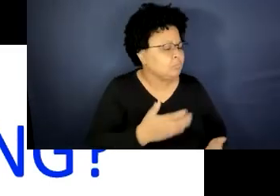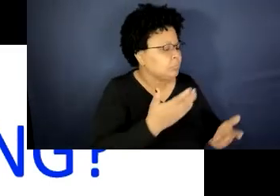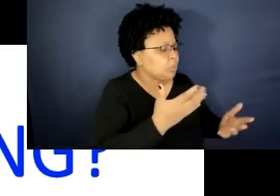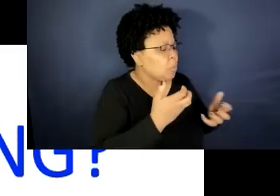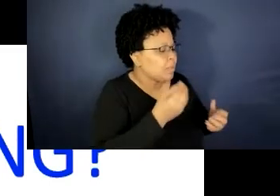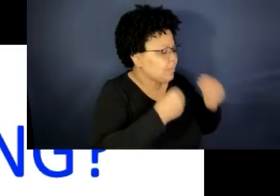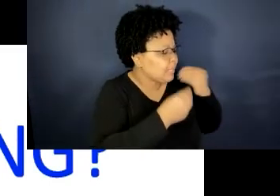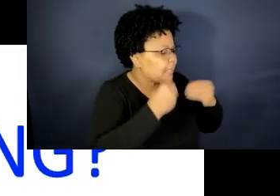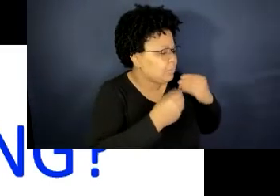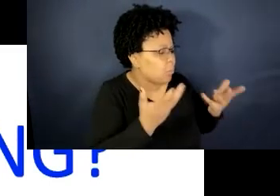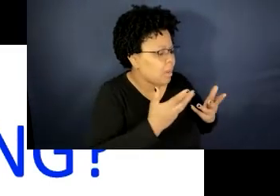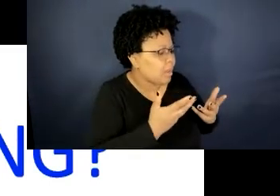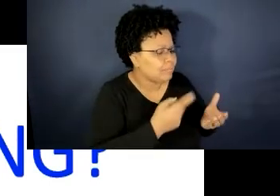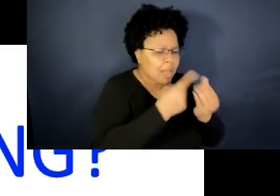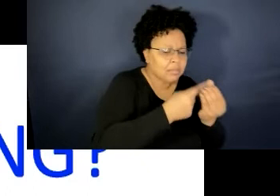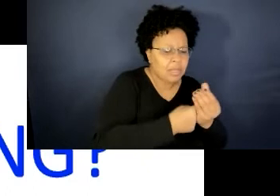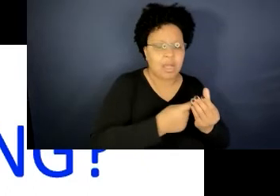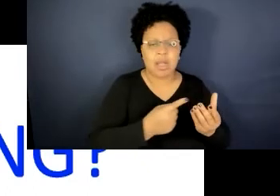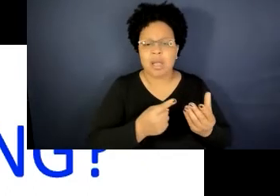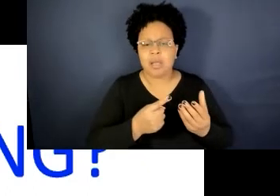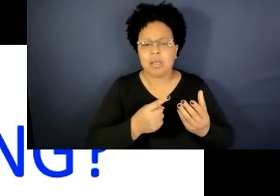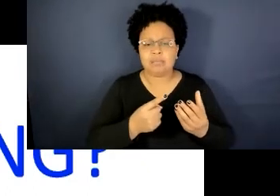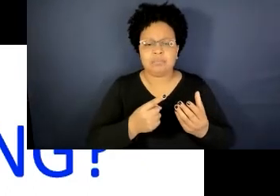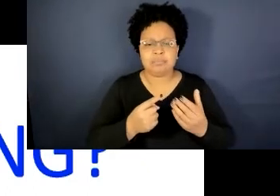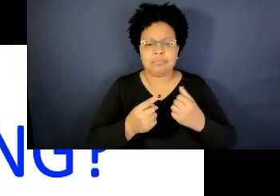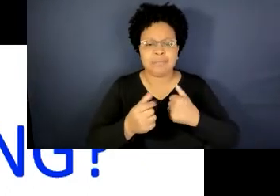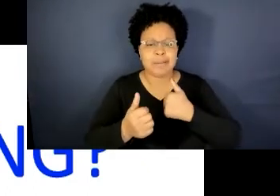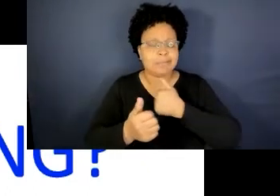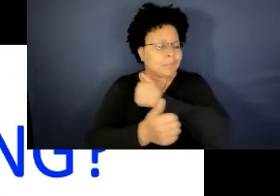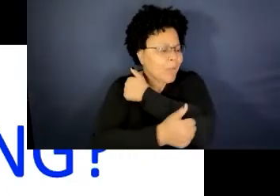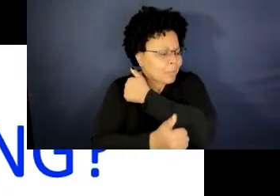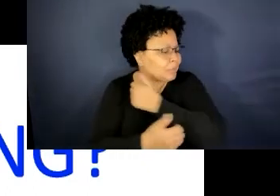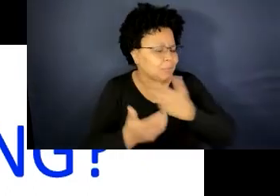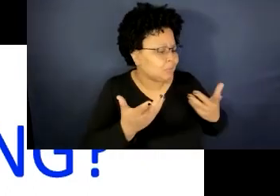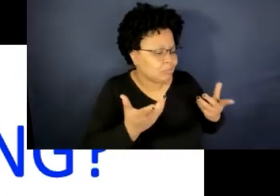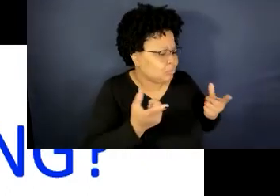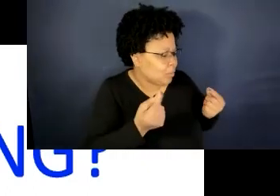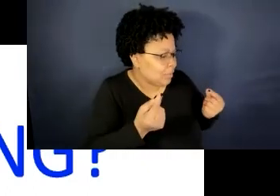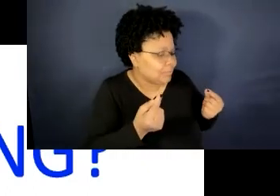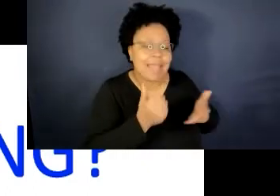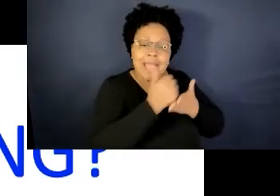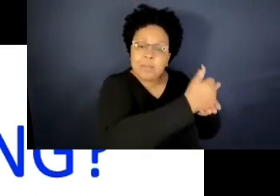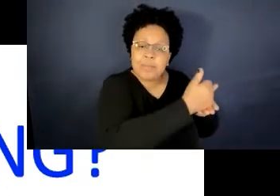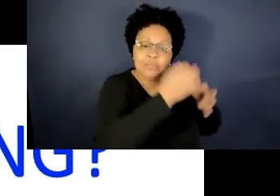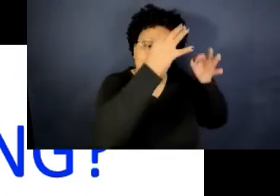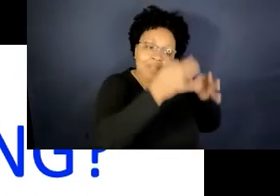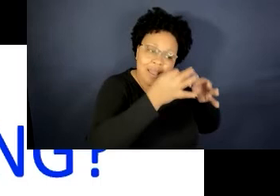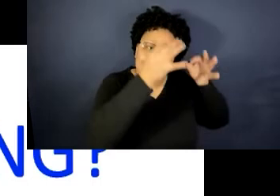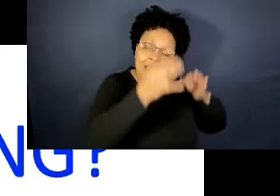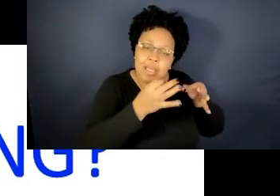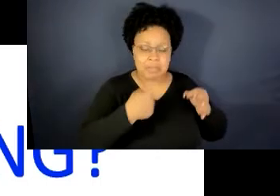have? And let them decide. Help them to make decisions and not you be the deciding factor for them all the